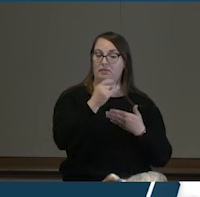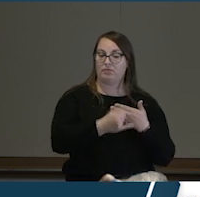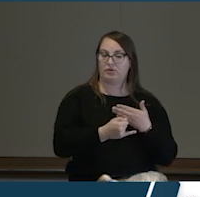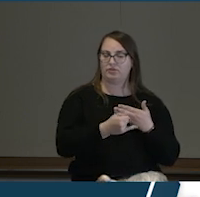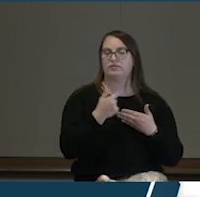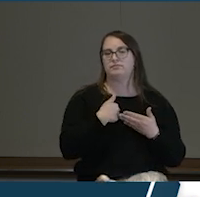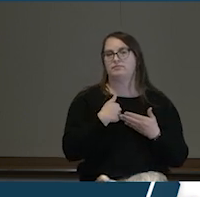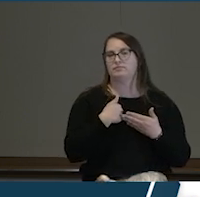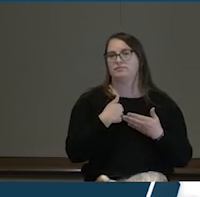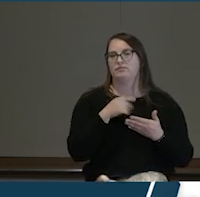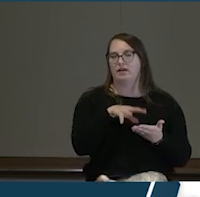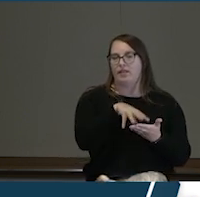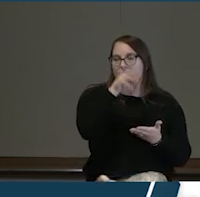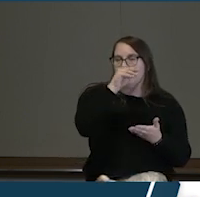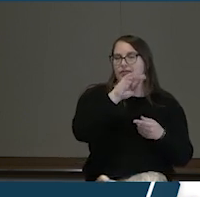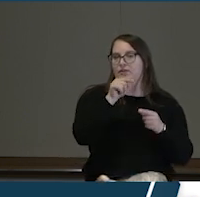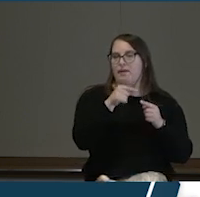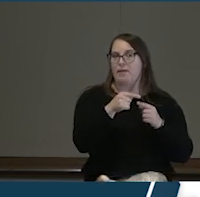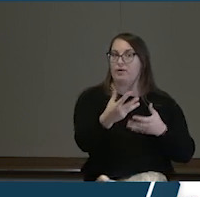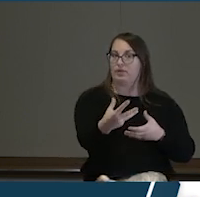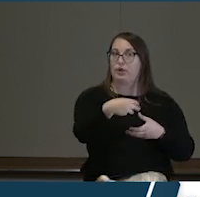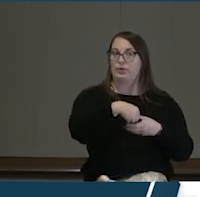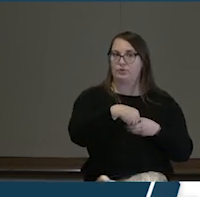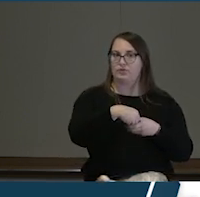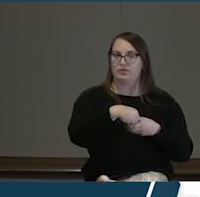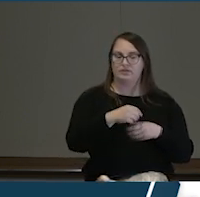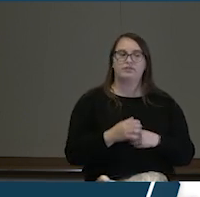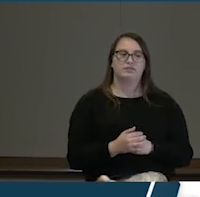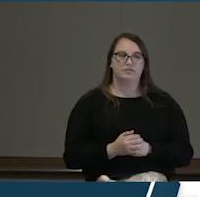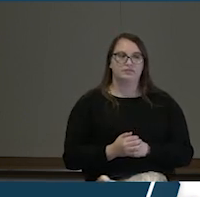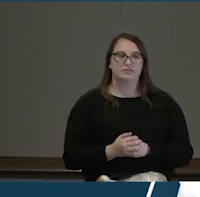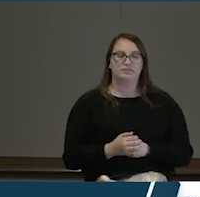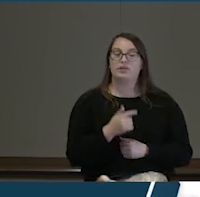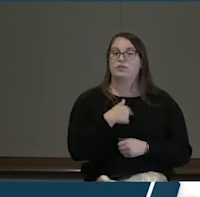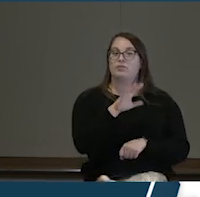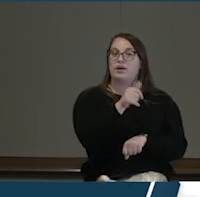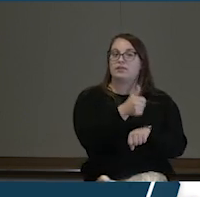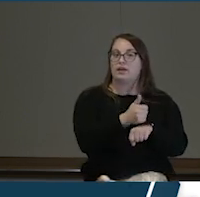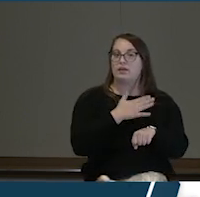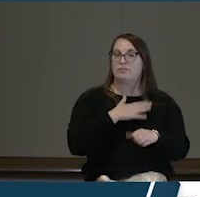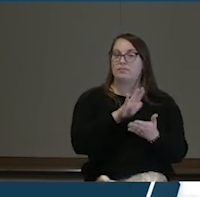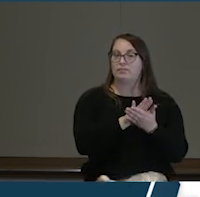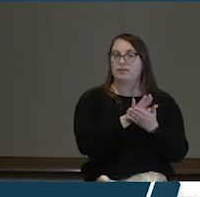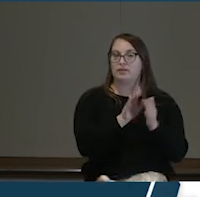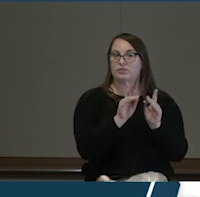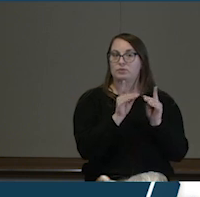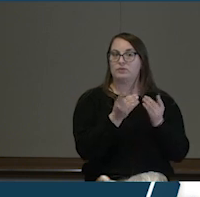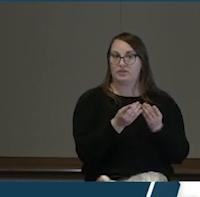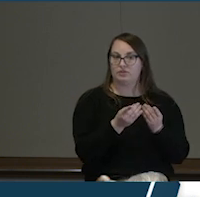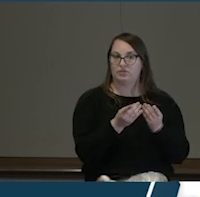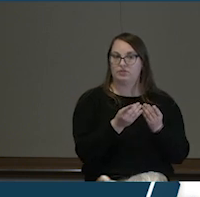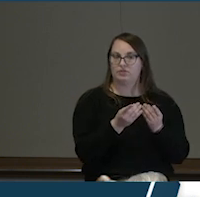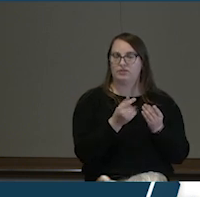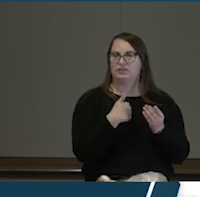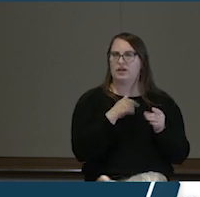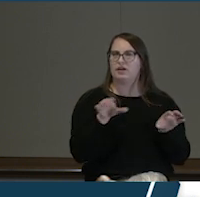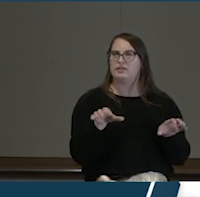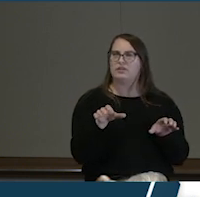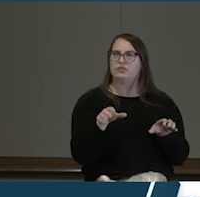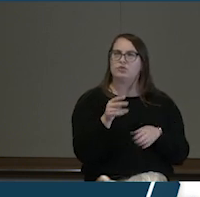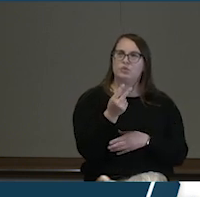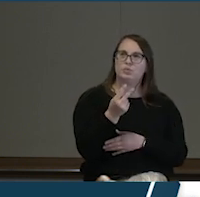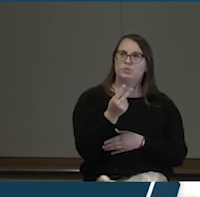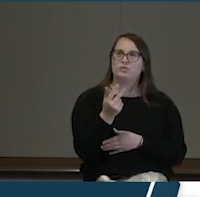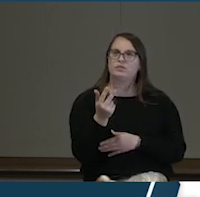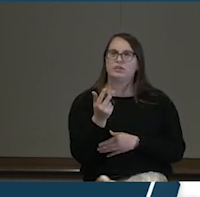inclusion. So what I did is I set up with my school district I did training, 2 or 3, I think it might have been